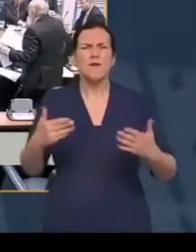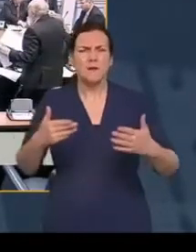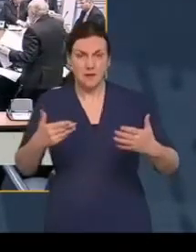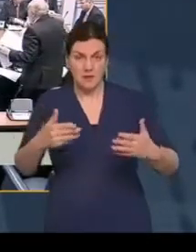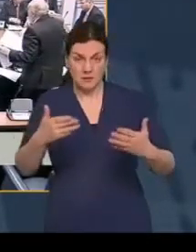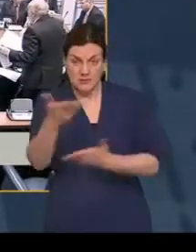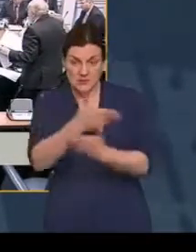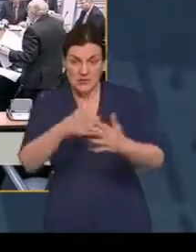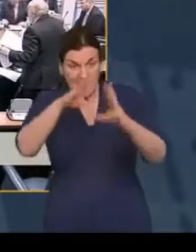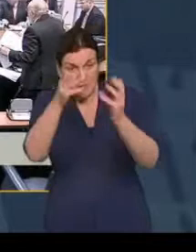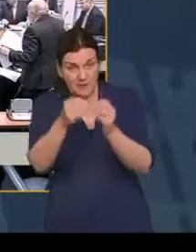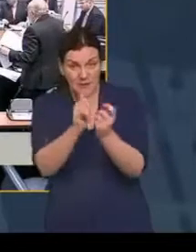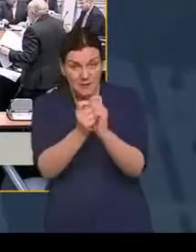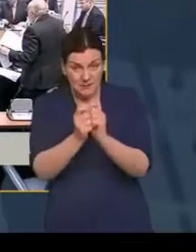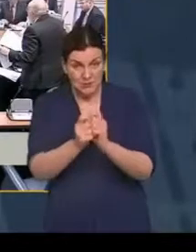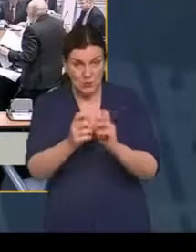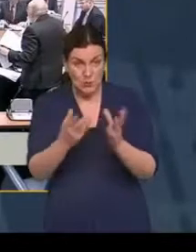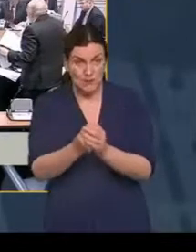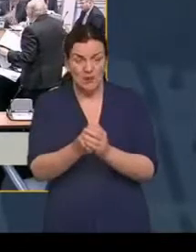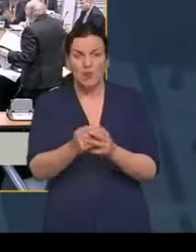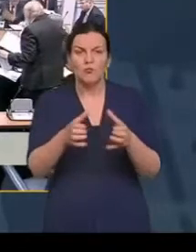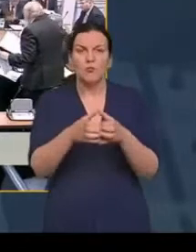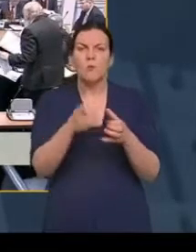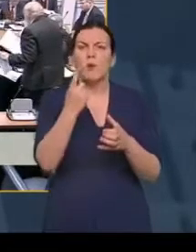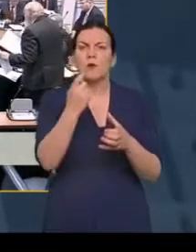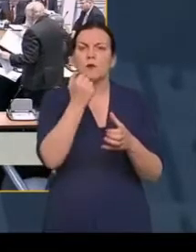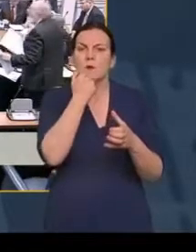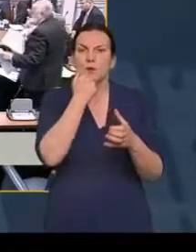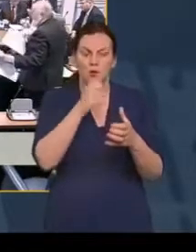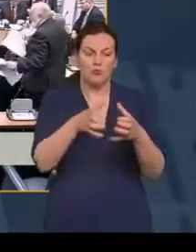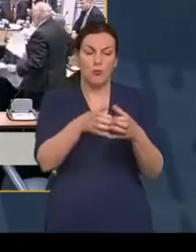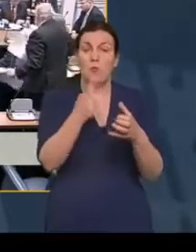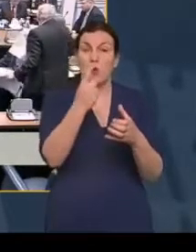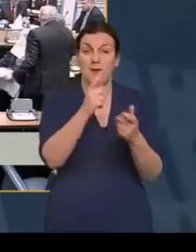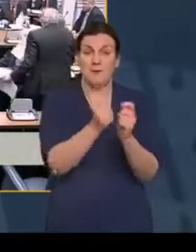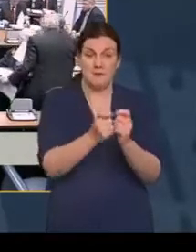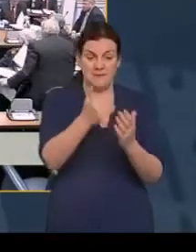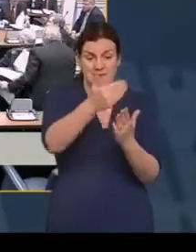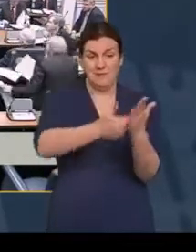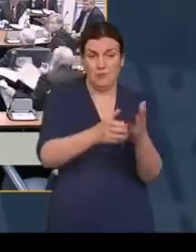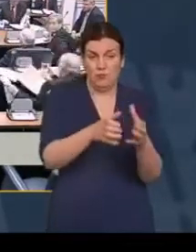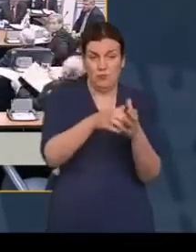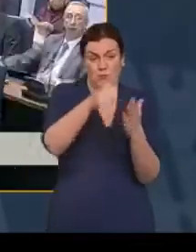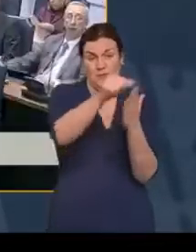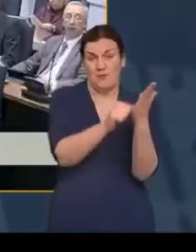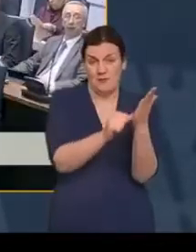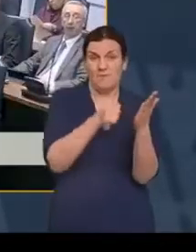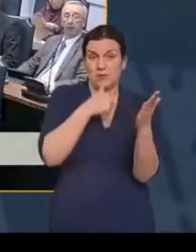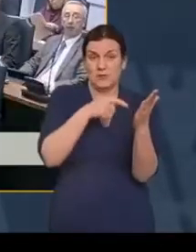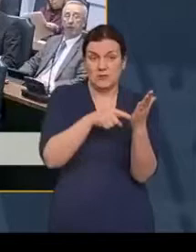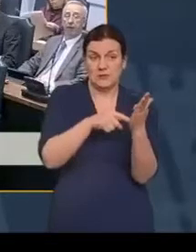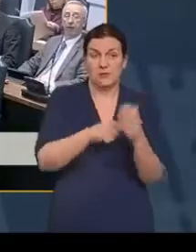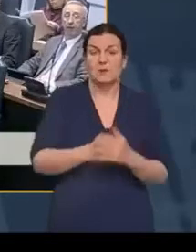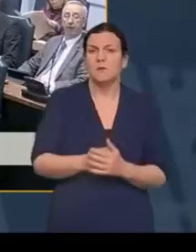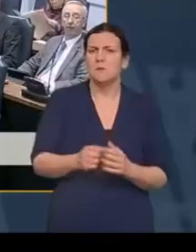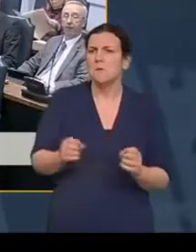are we discussing all these amendments together? Group 1. Group 1 first. Right, I see.